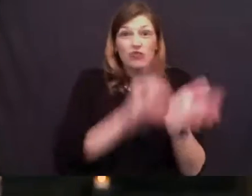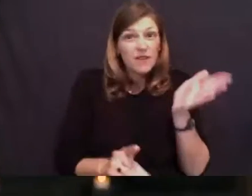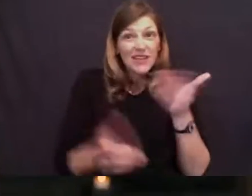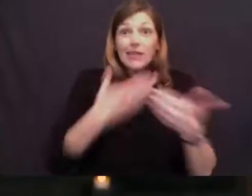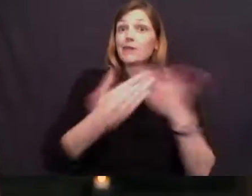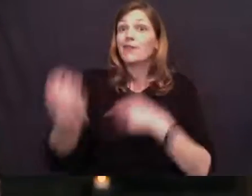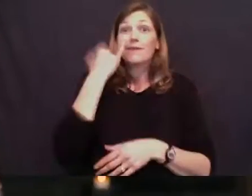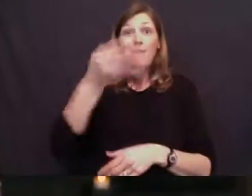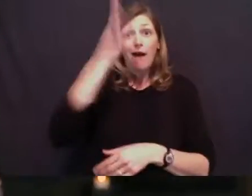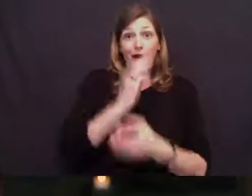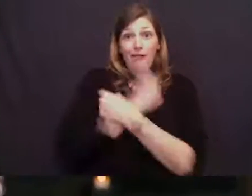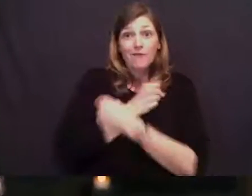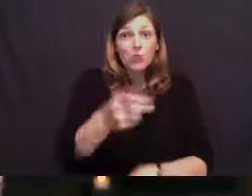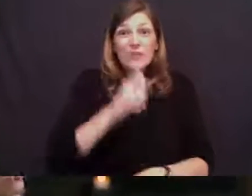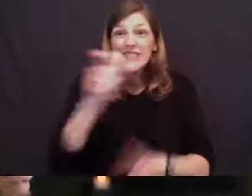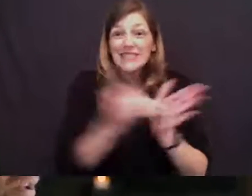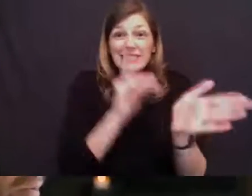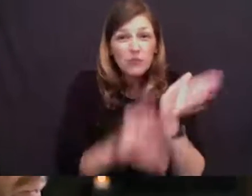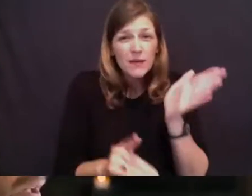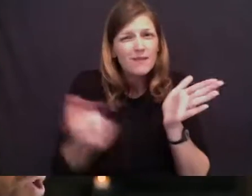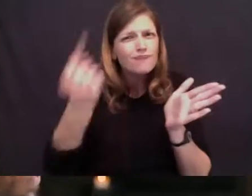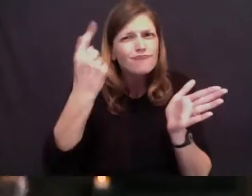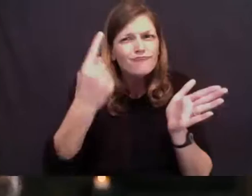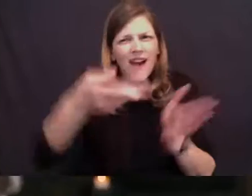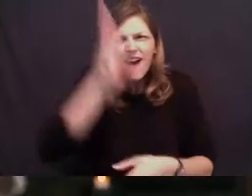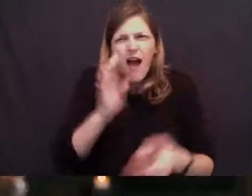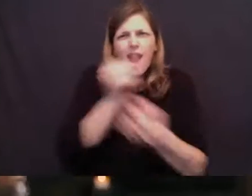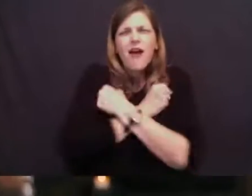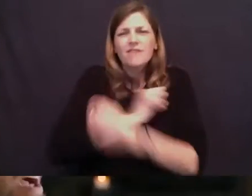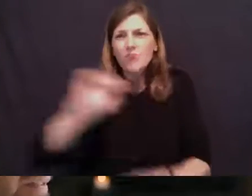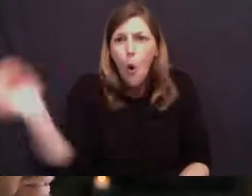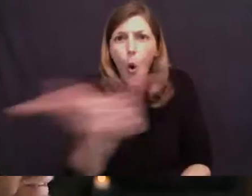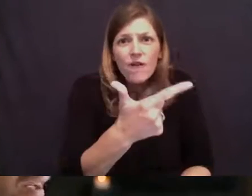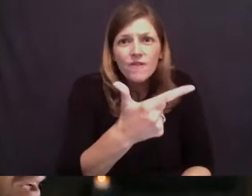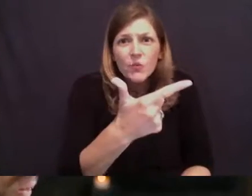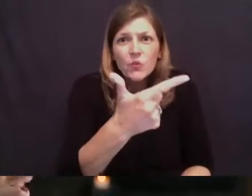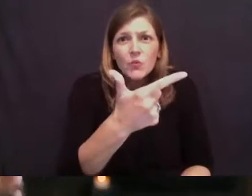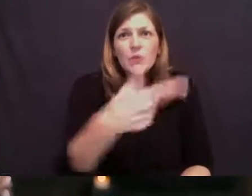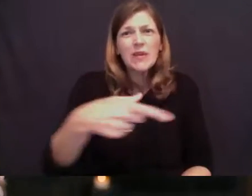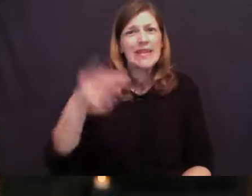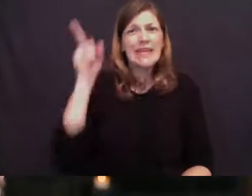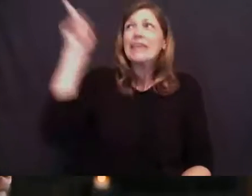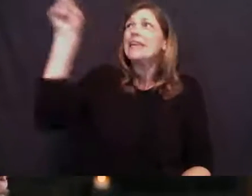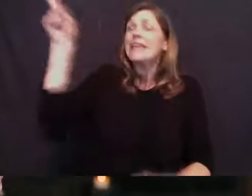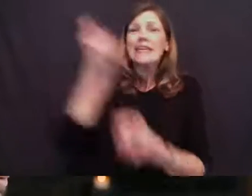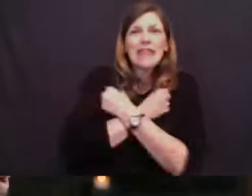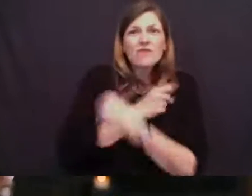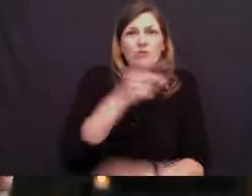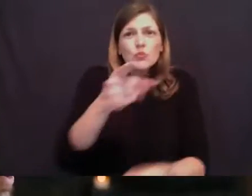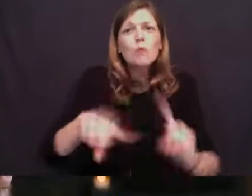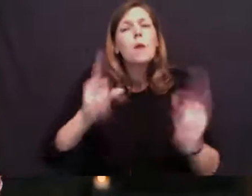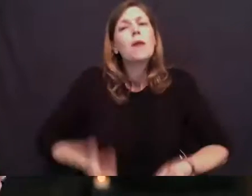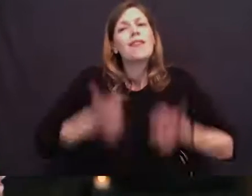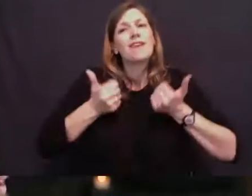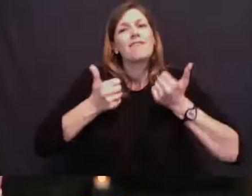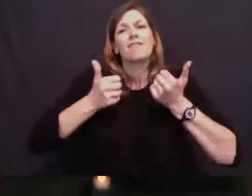doesn't discriminate. And listen, God loves all of you. You are one whom He loves. We just live in a broken and fallen